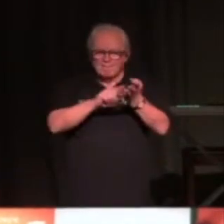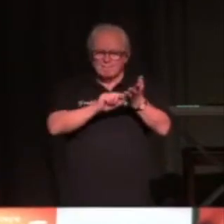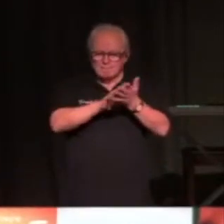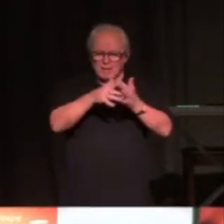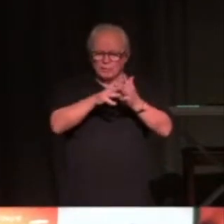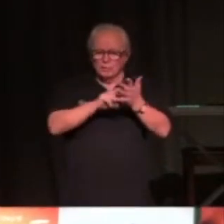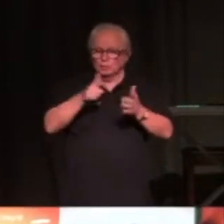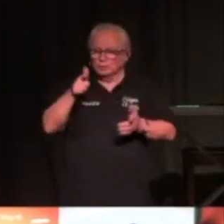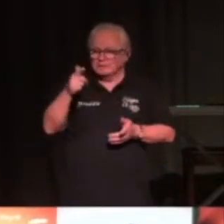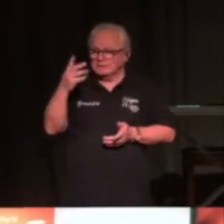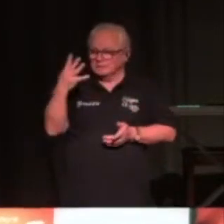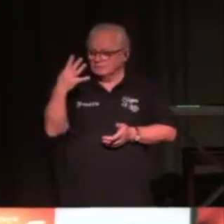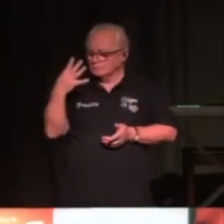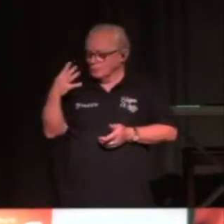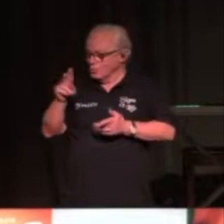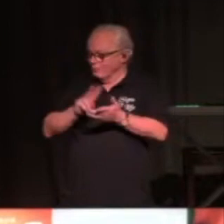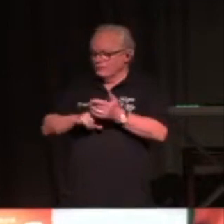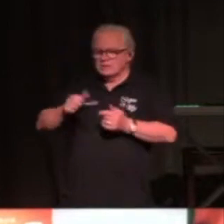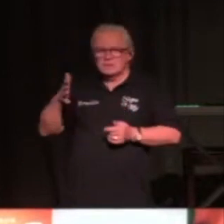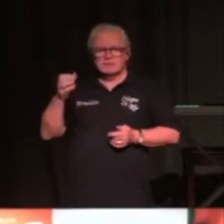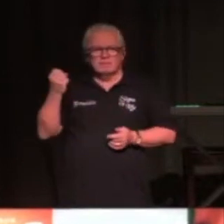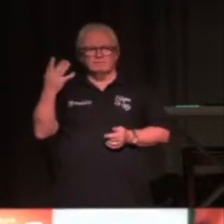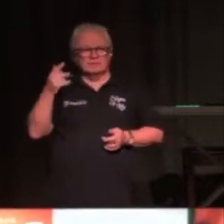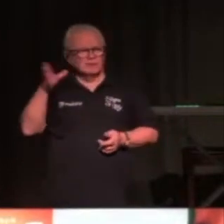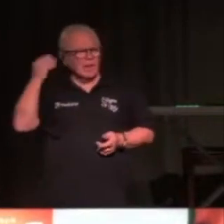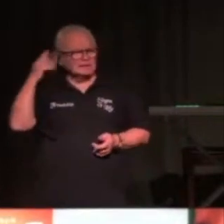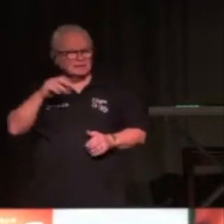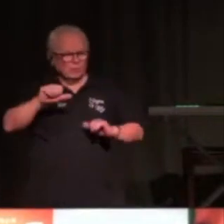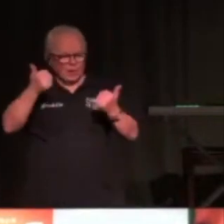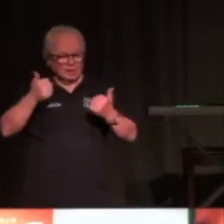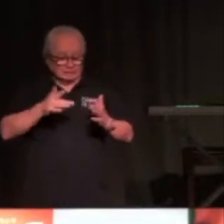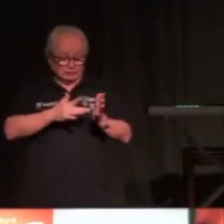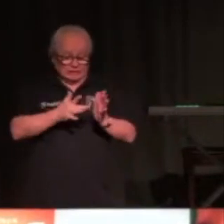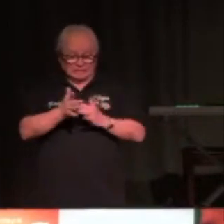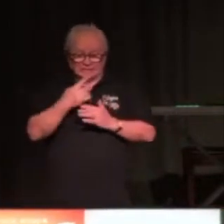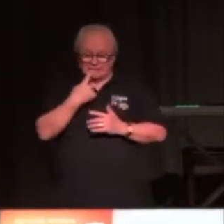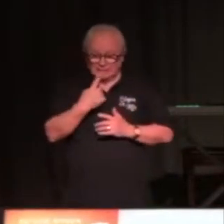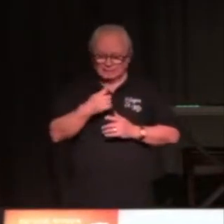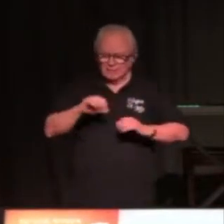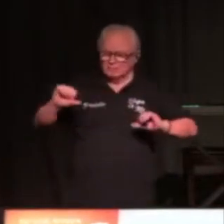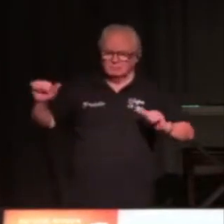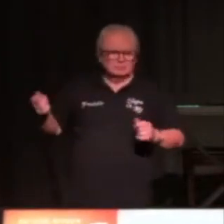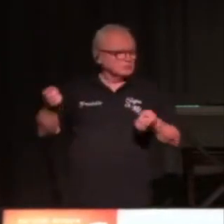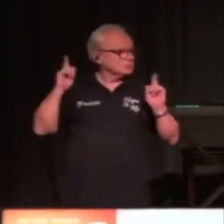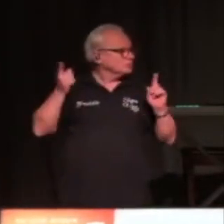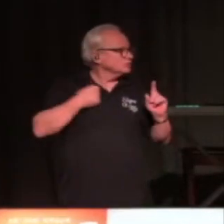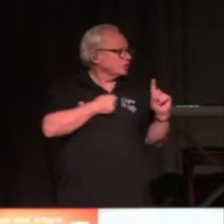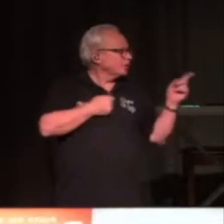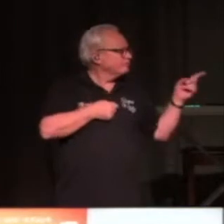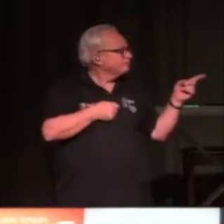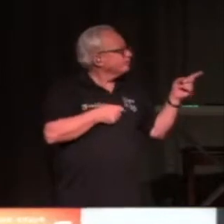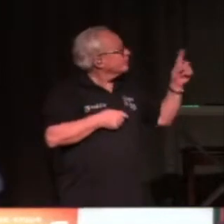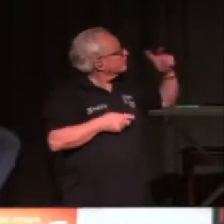50 just as we close. Just as we close. You're listening well. Jesus says that the master of the servant... Sorry, I've got that wrong.